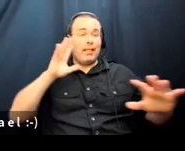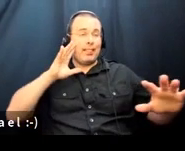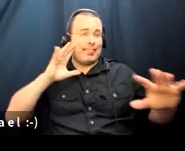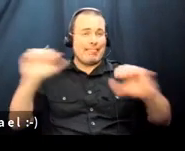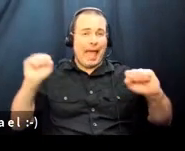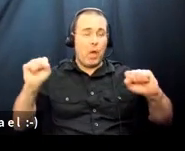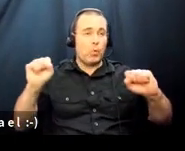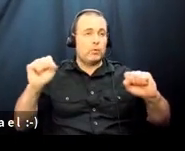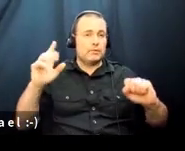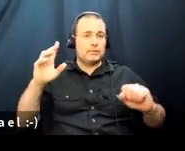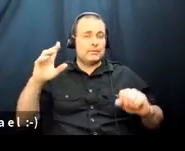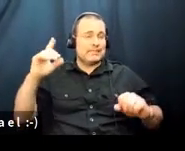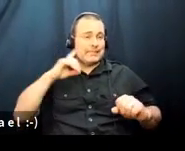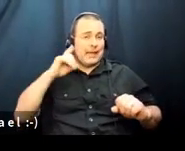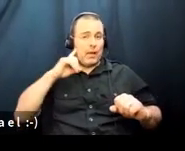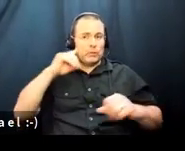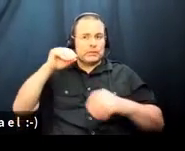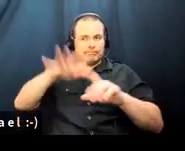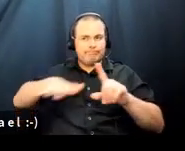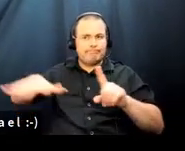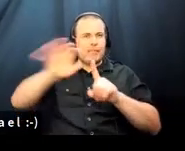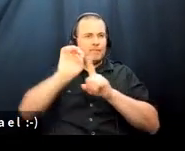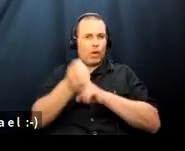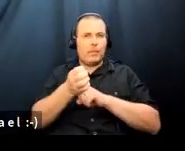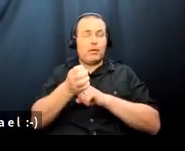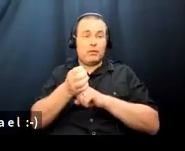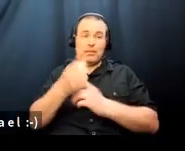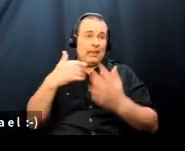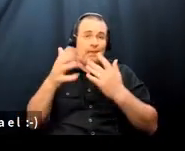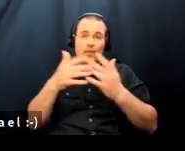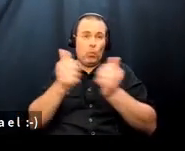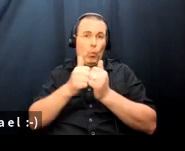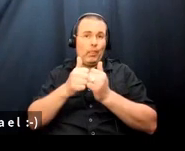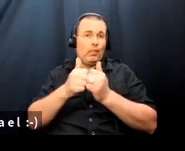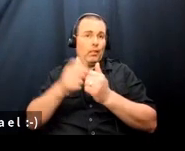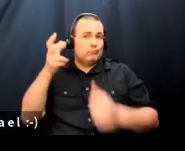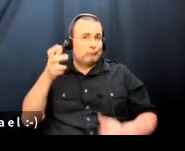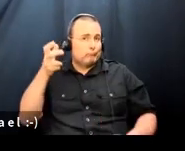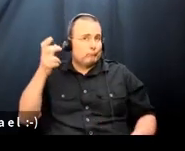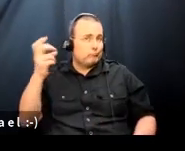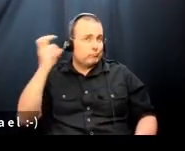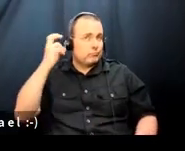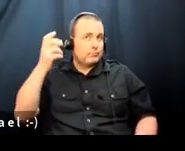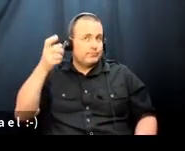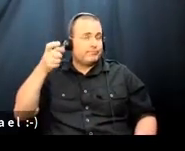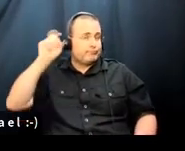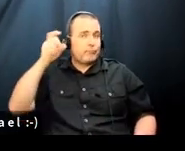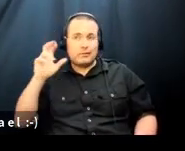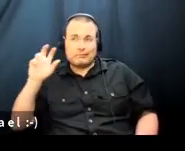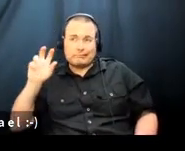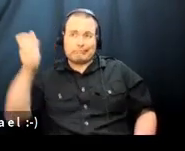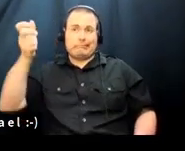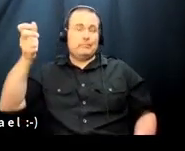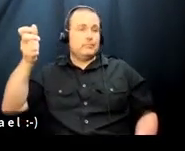with amplification on, because here's the thing. If from the time I was born until the time